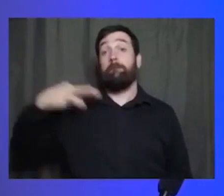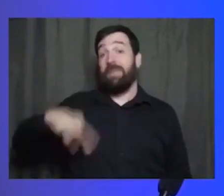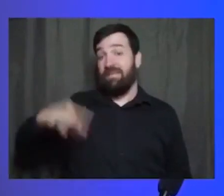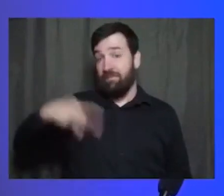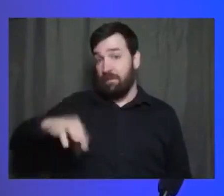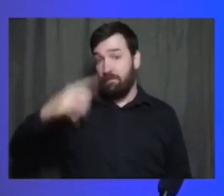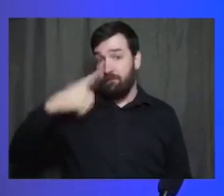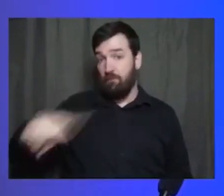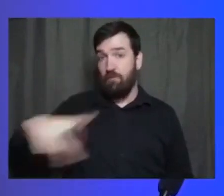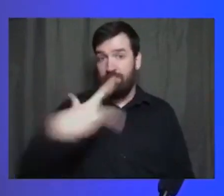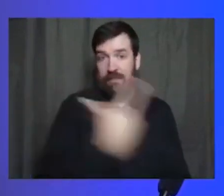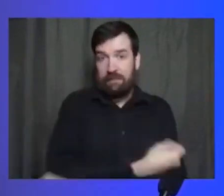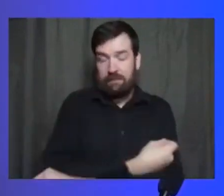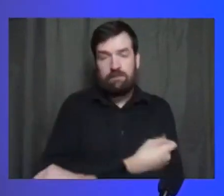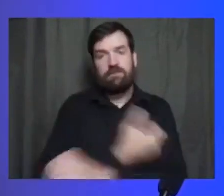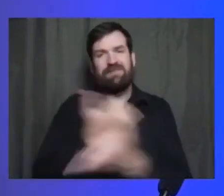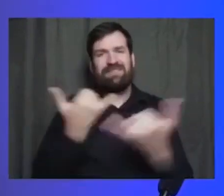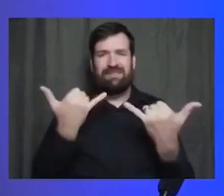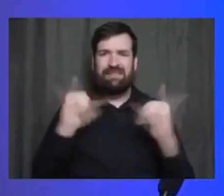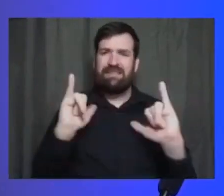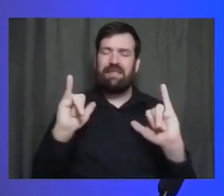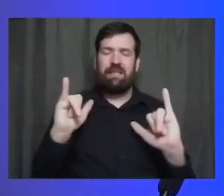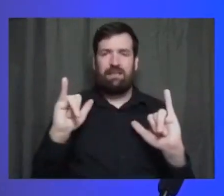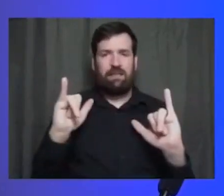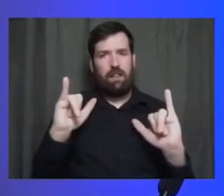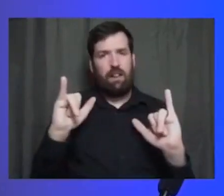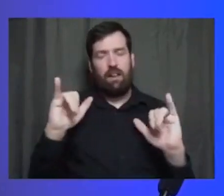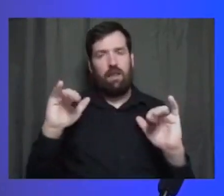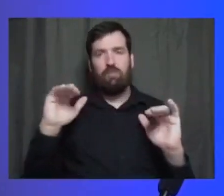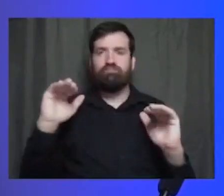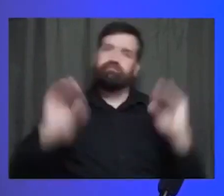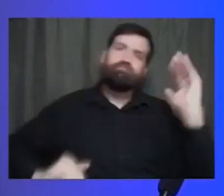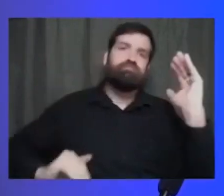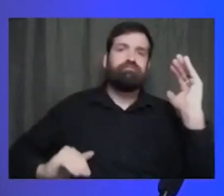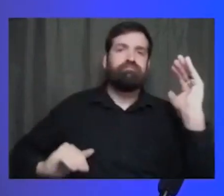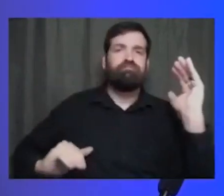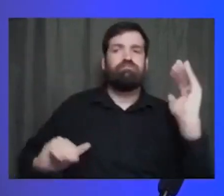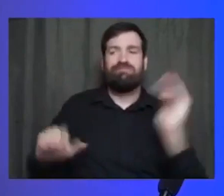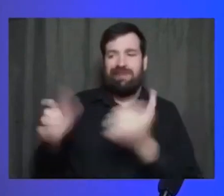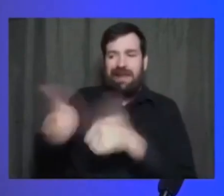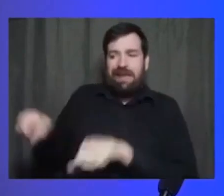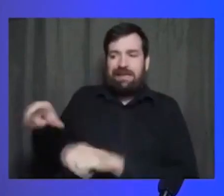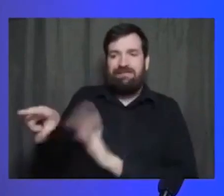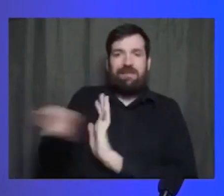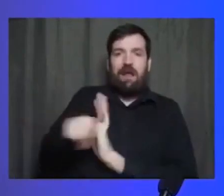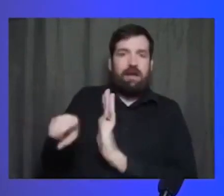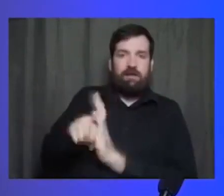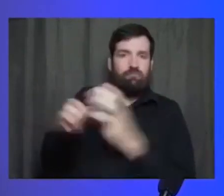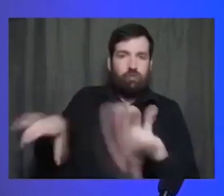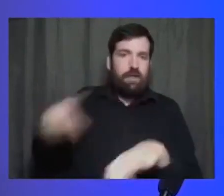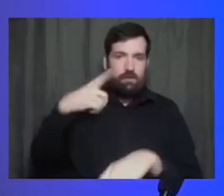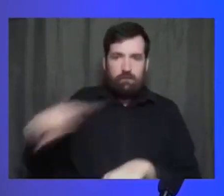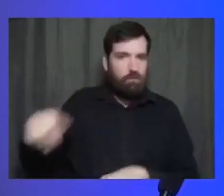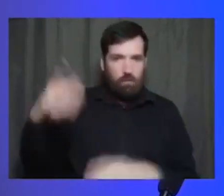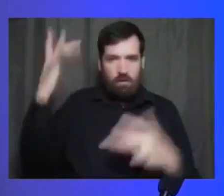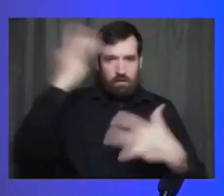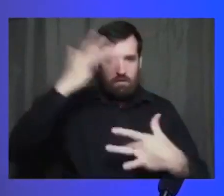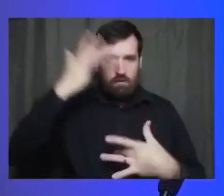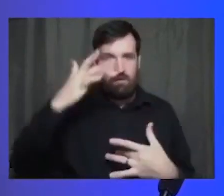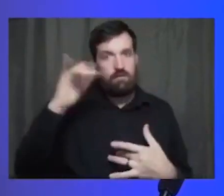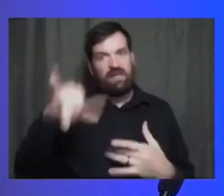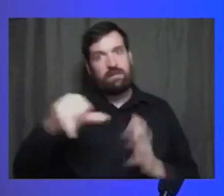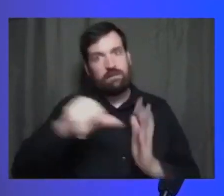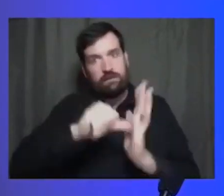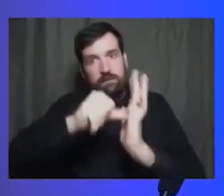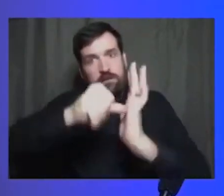still far outweighs the risk of any adverse event from getting vaccinated. And I just want to stress that. That is a really important thing